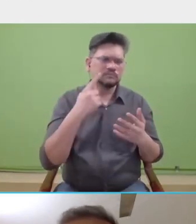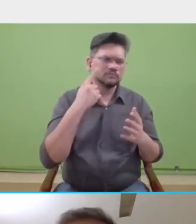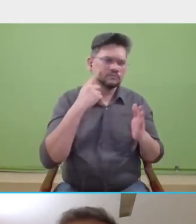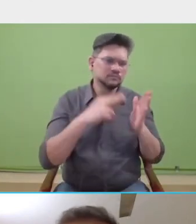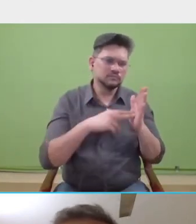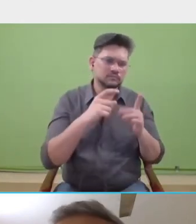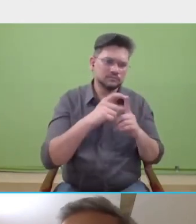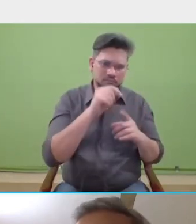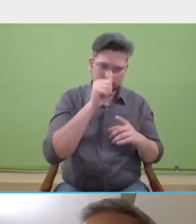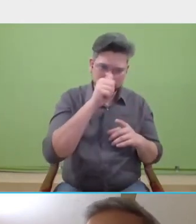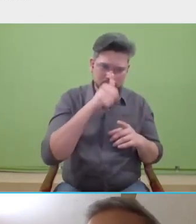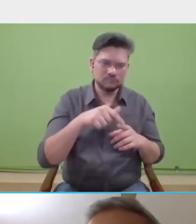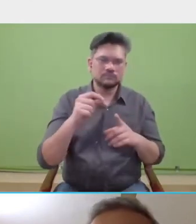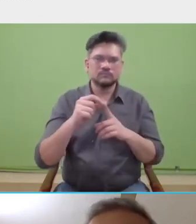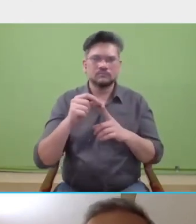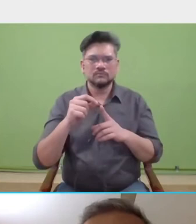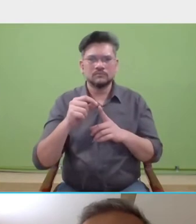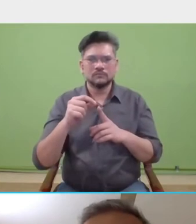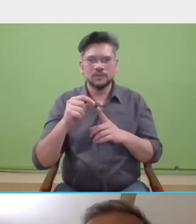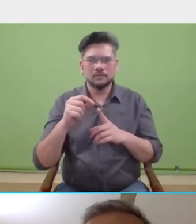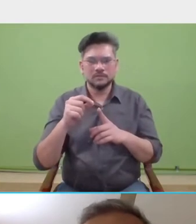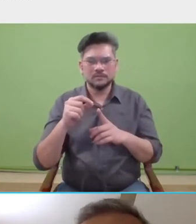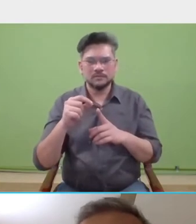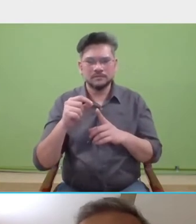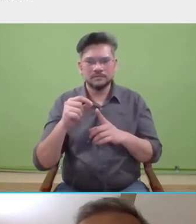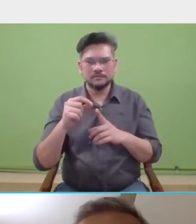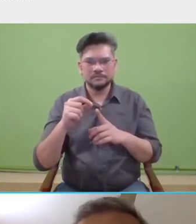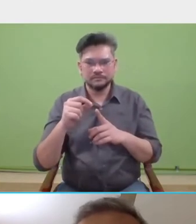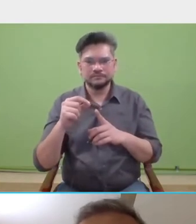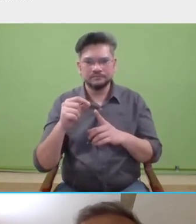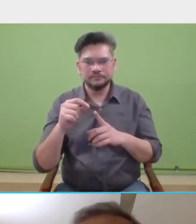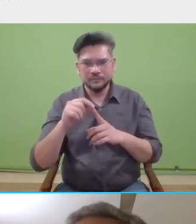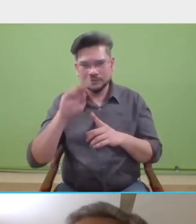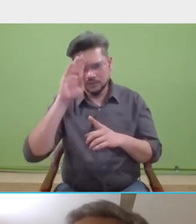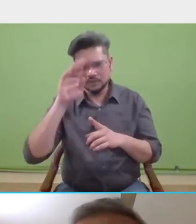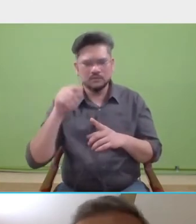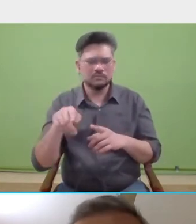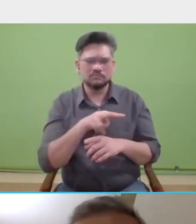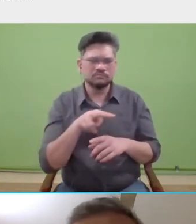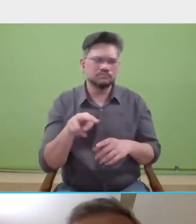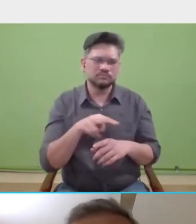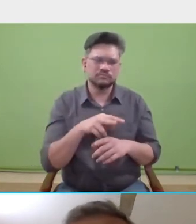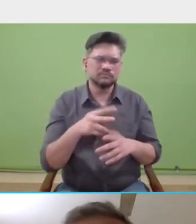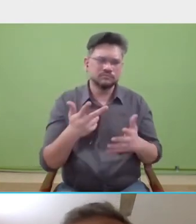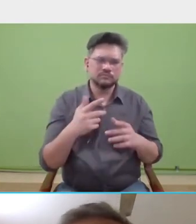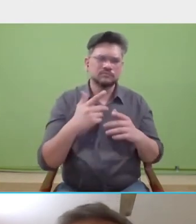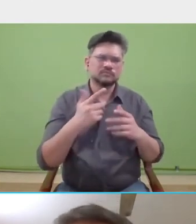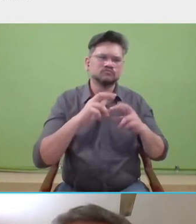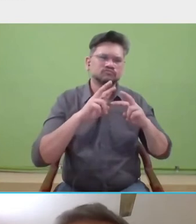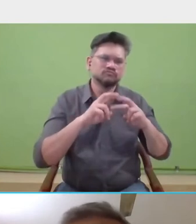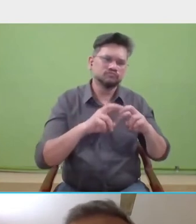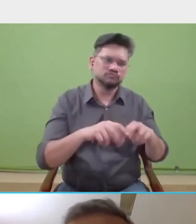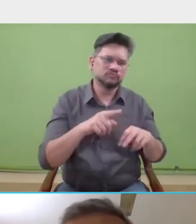because she studied the sign language or she did field work uh ulrike is not a deaf person but one of the most